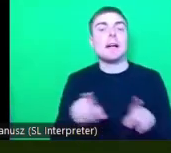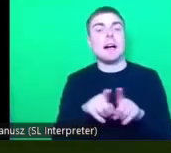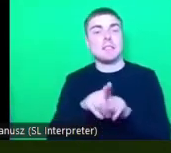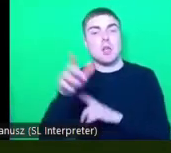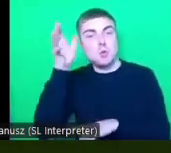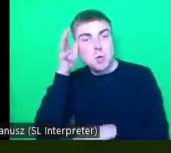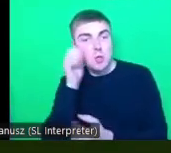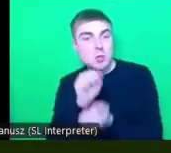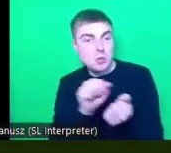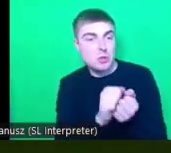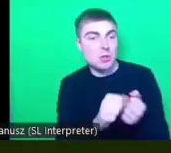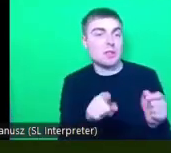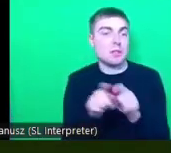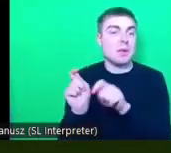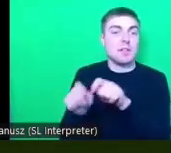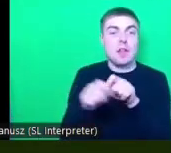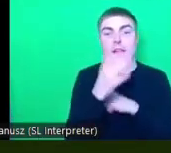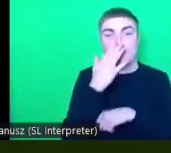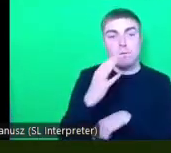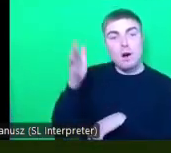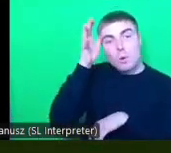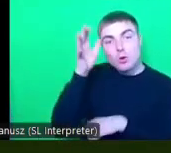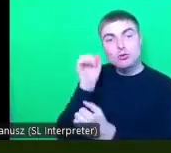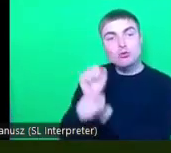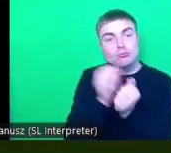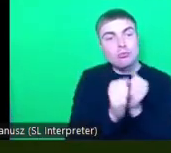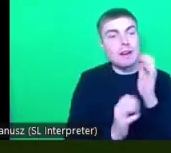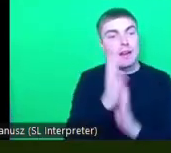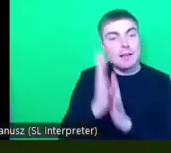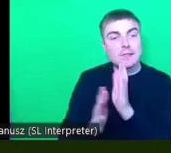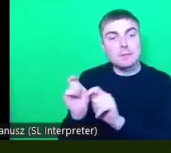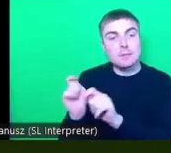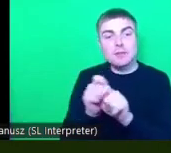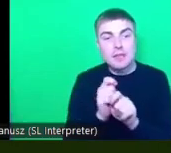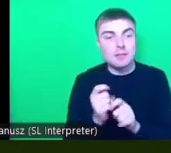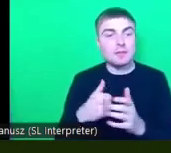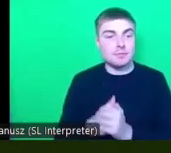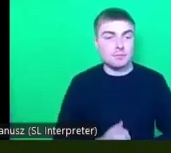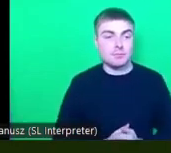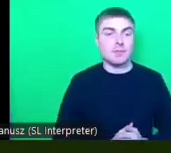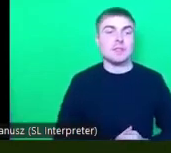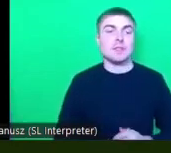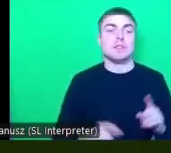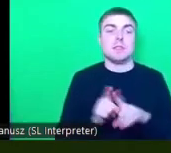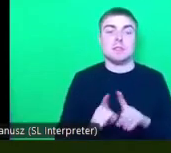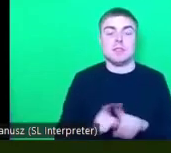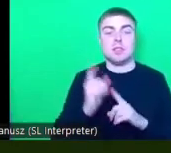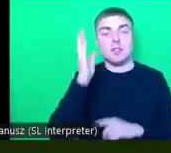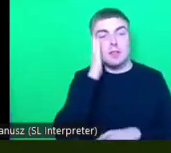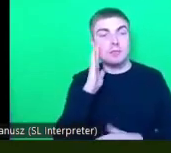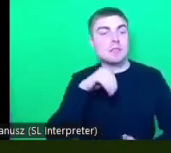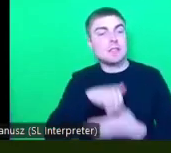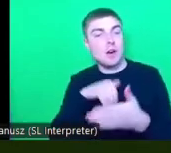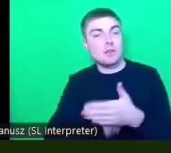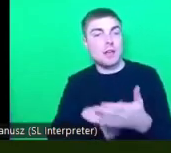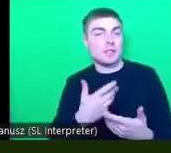humans when competing with large predators over the same prey resource is a key